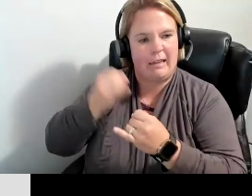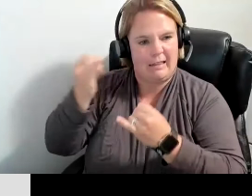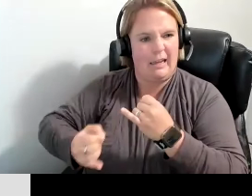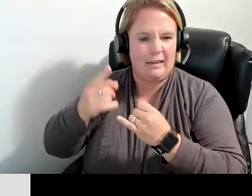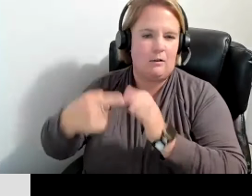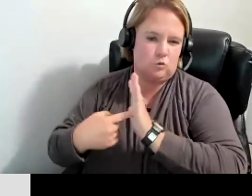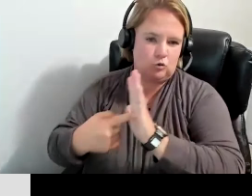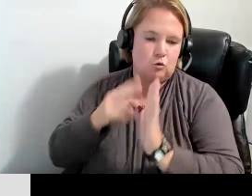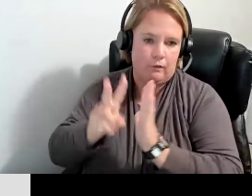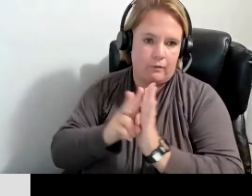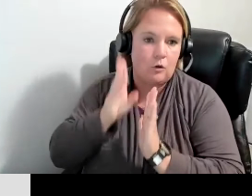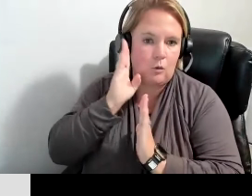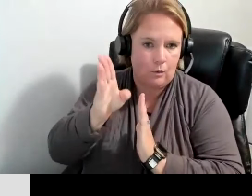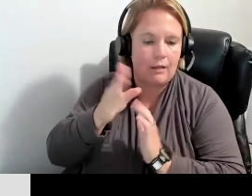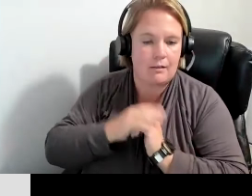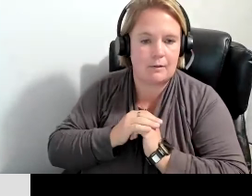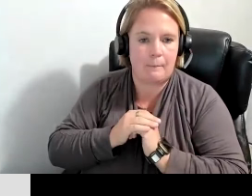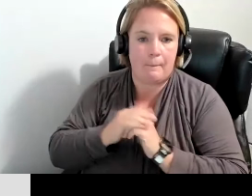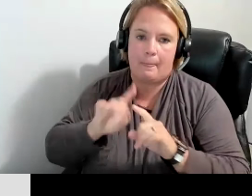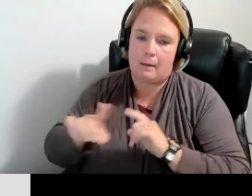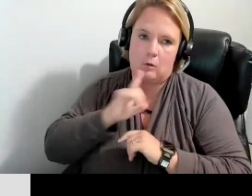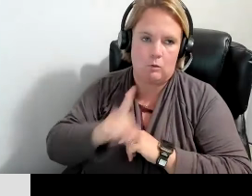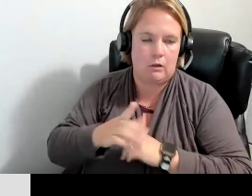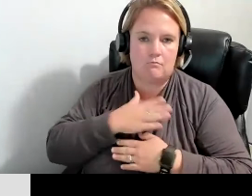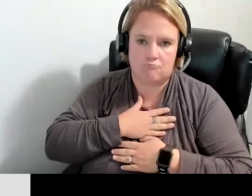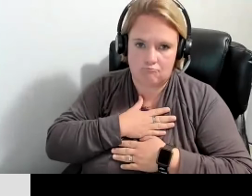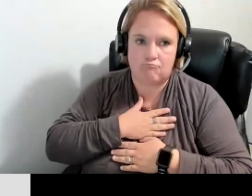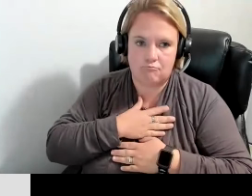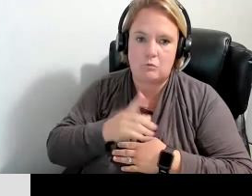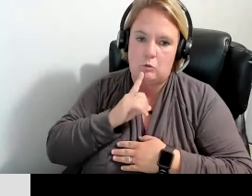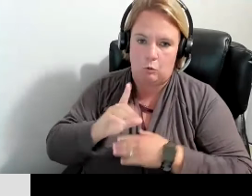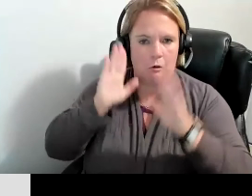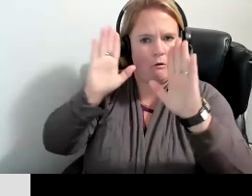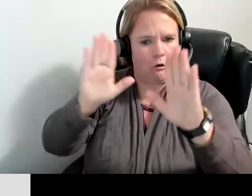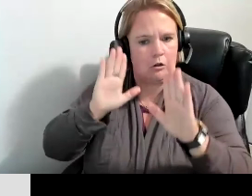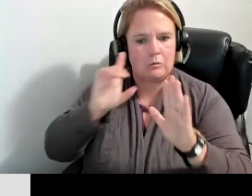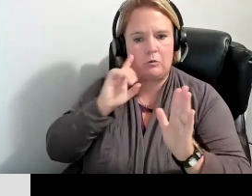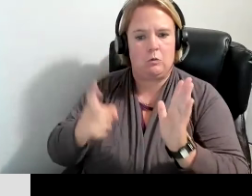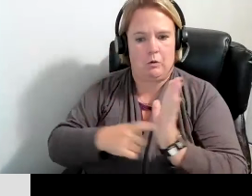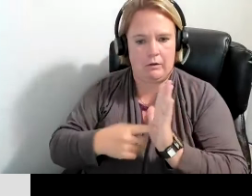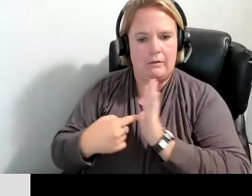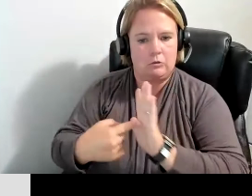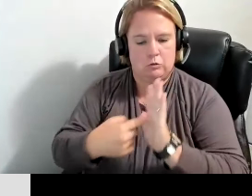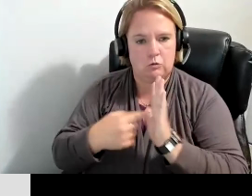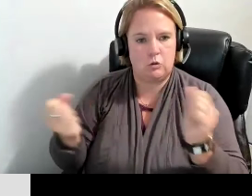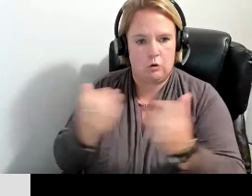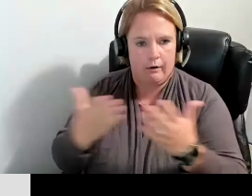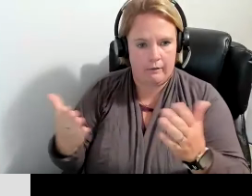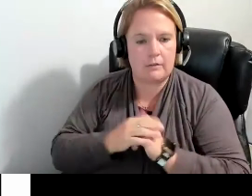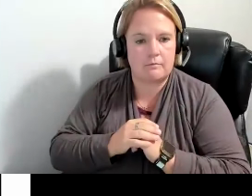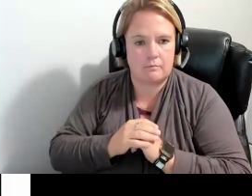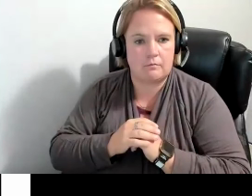time to show that. But it was really great to be able to have our work recognized out